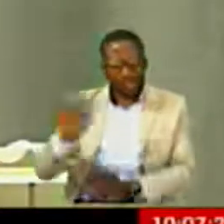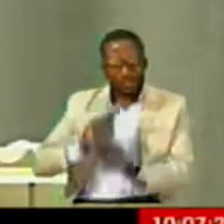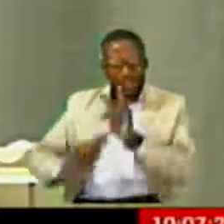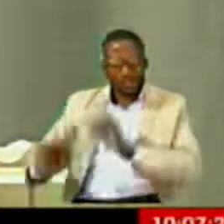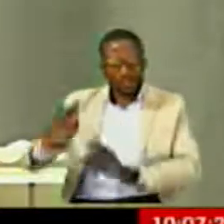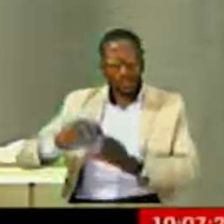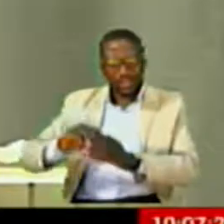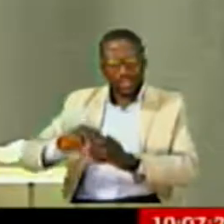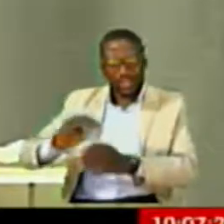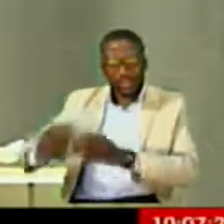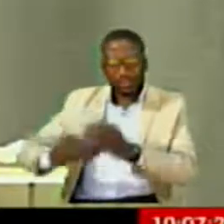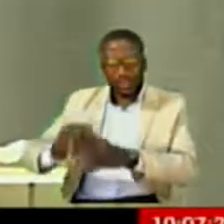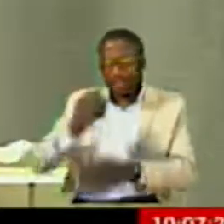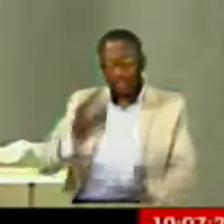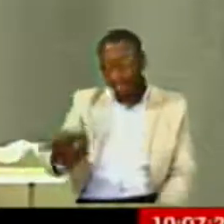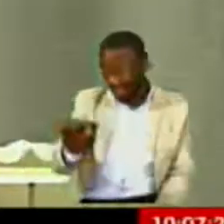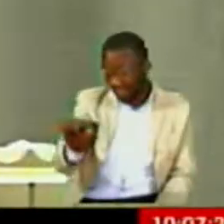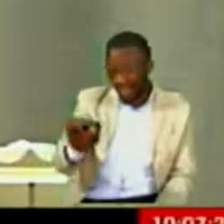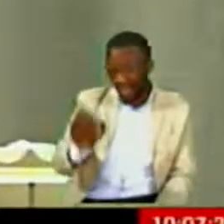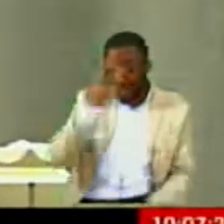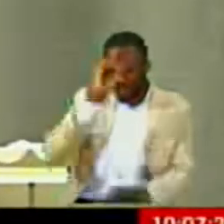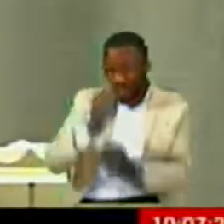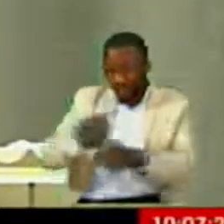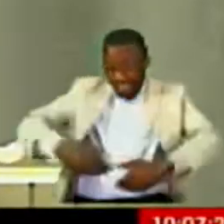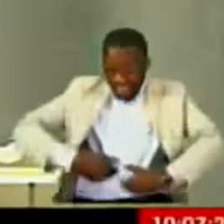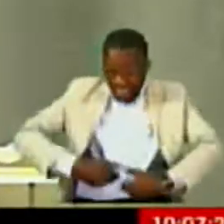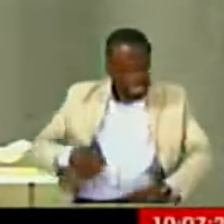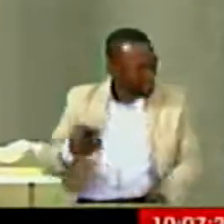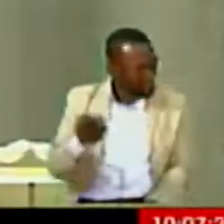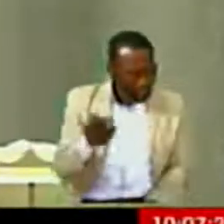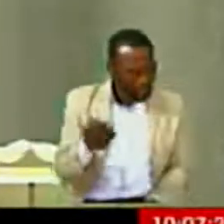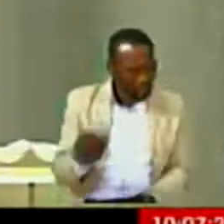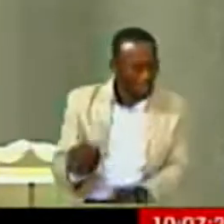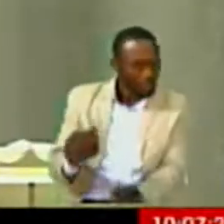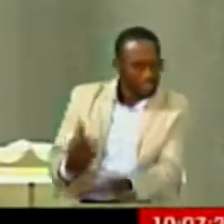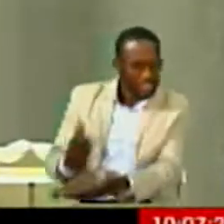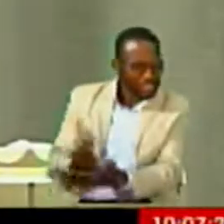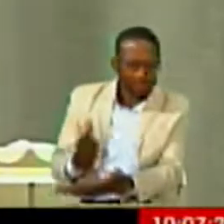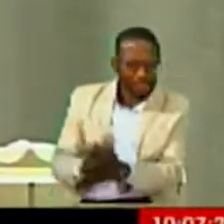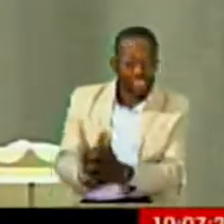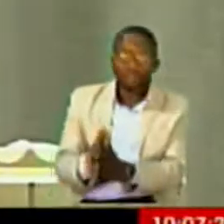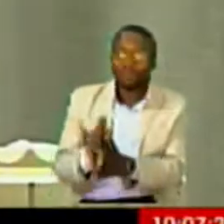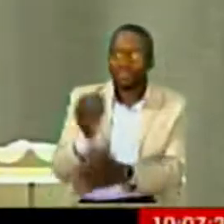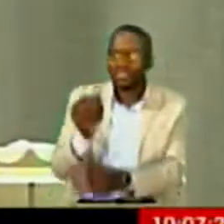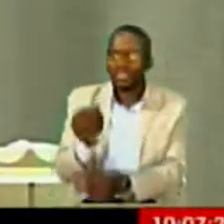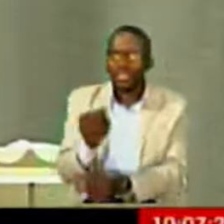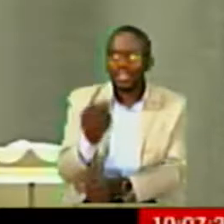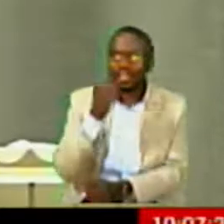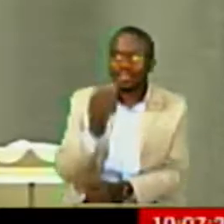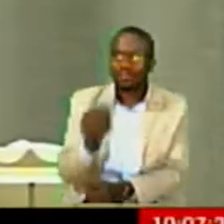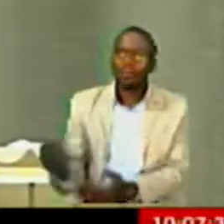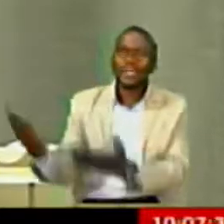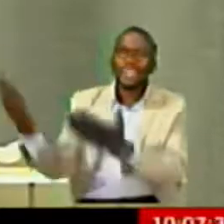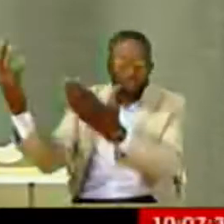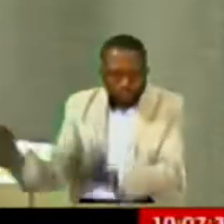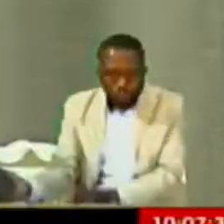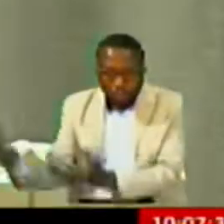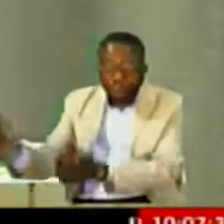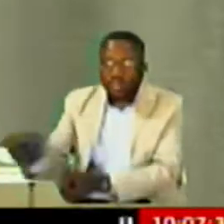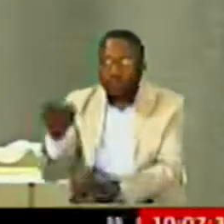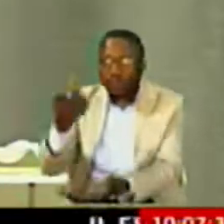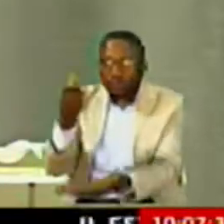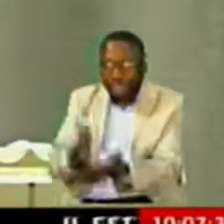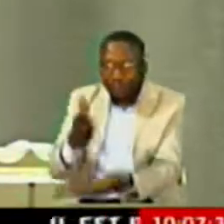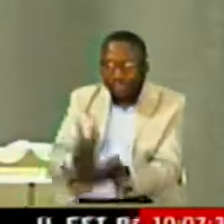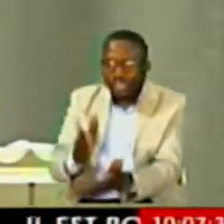Don't pay attention to those non, people toi, who are saying you will forsake. No, you won't forsake. Ils attendront. They will wait. Ils seront fatigués. They will be tired of